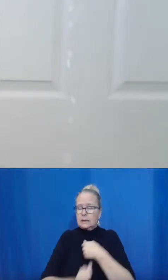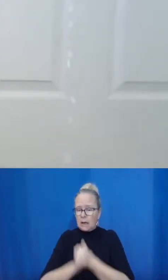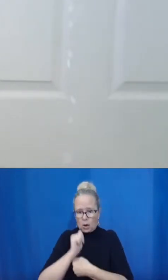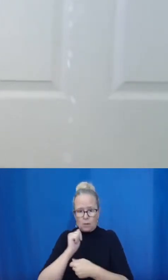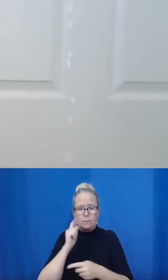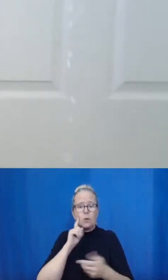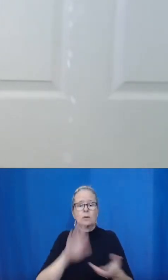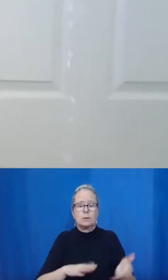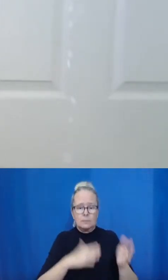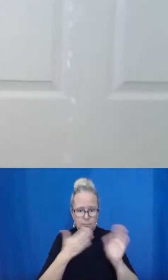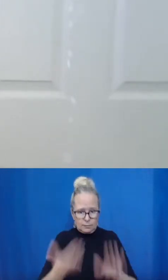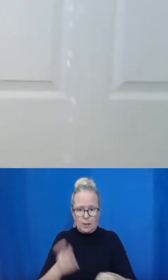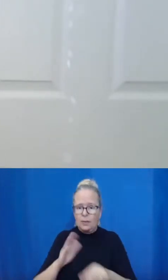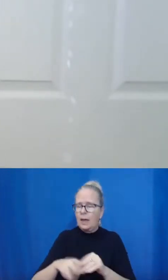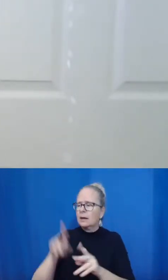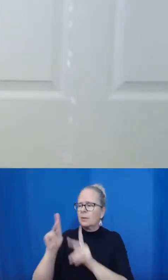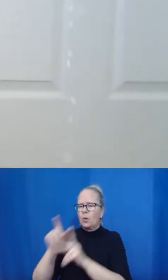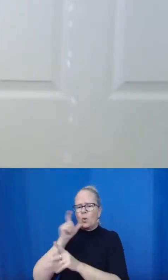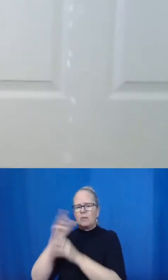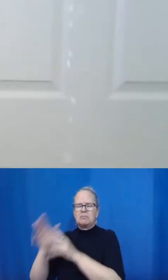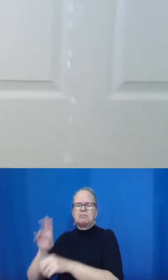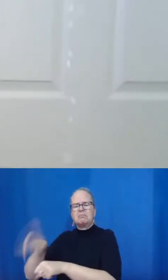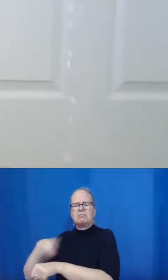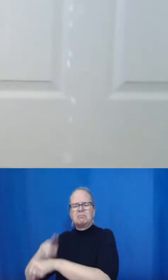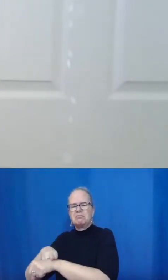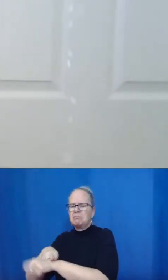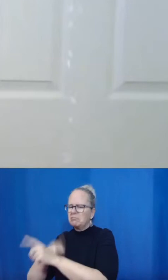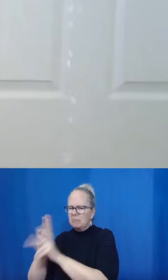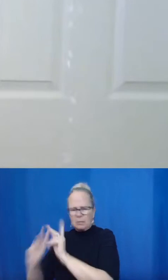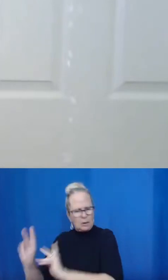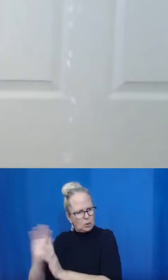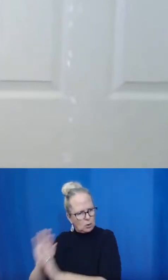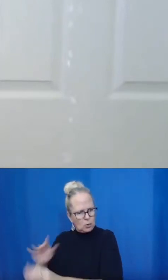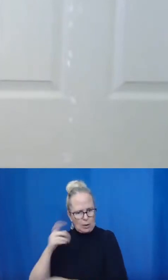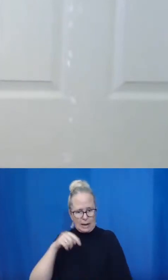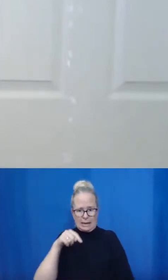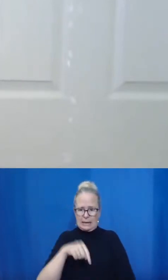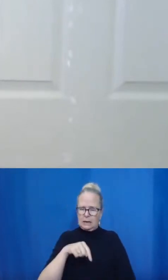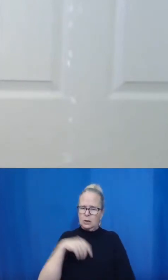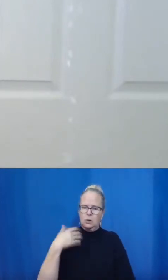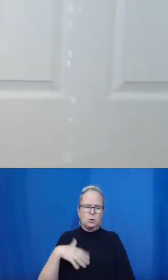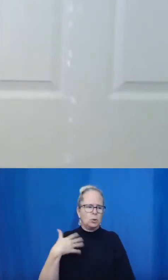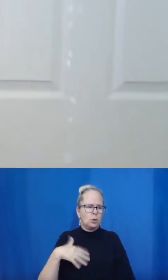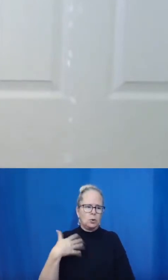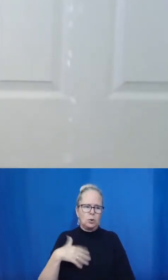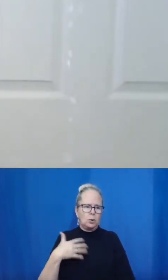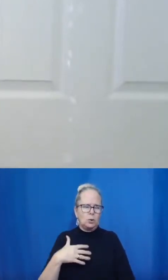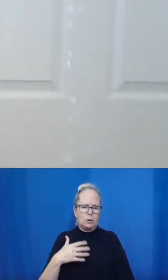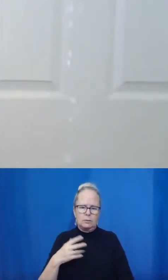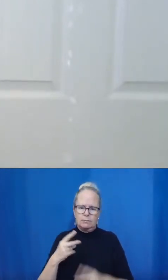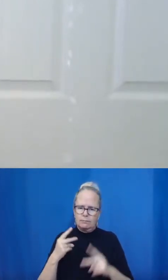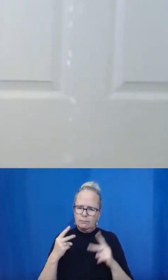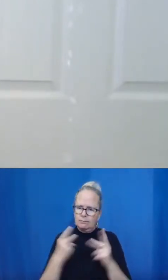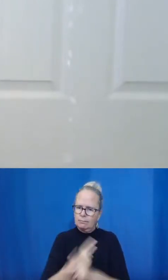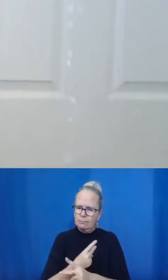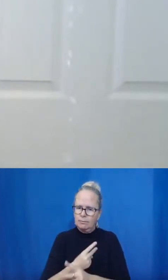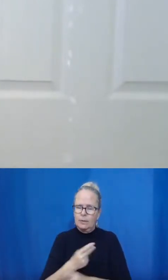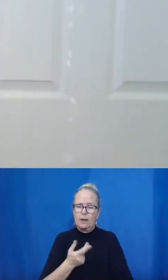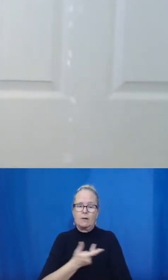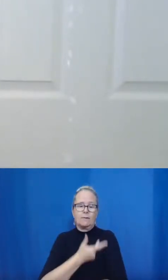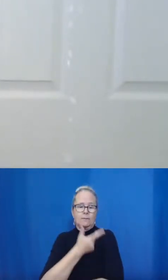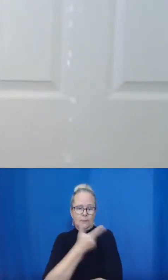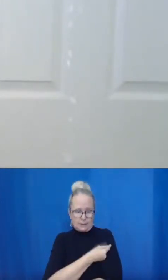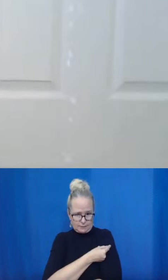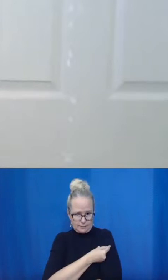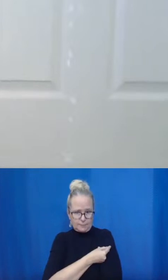I was very hopeful that, the vaccines would work and we would be able to get on with living